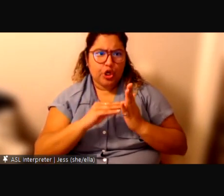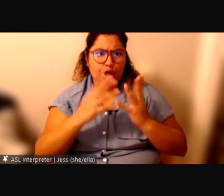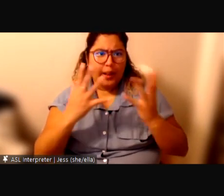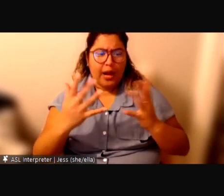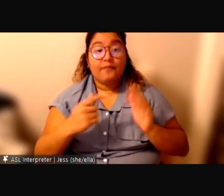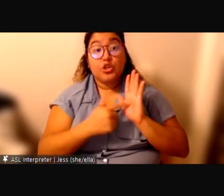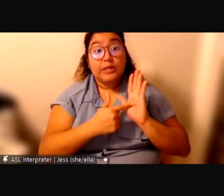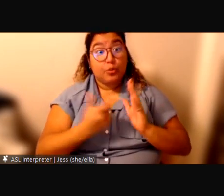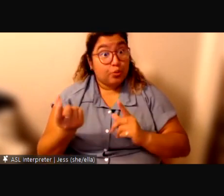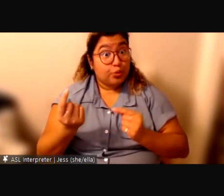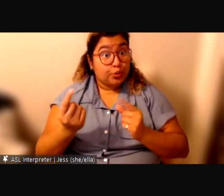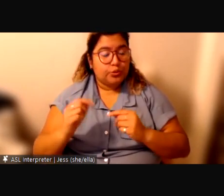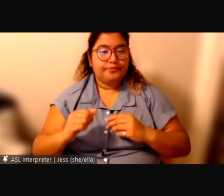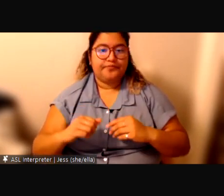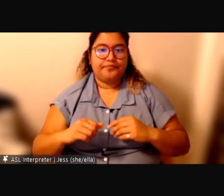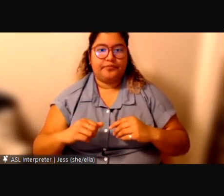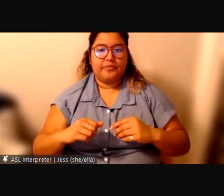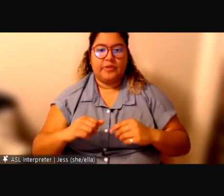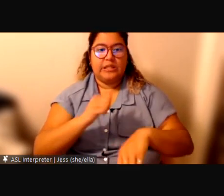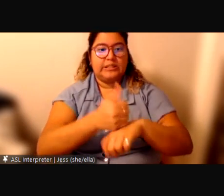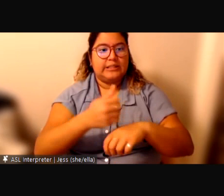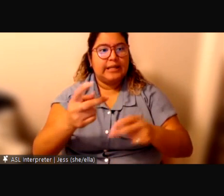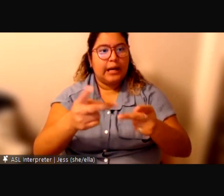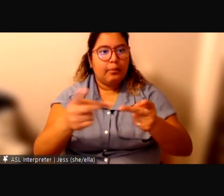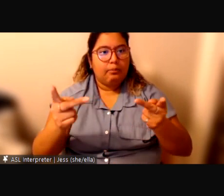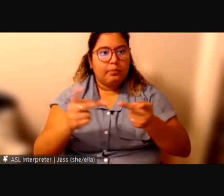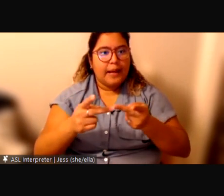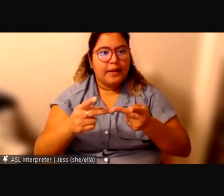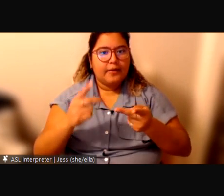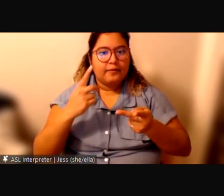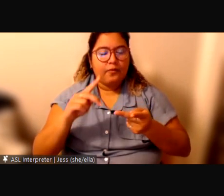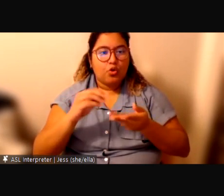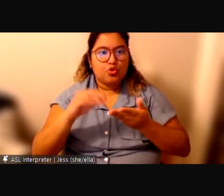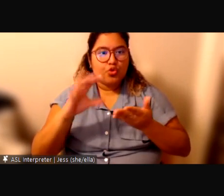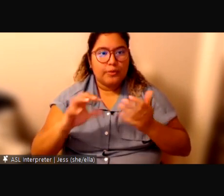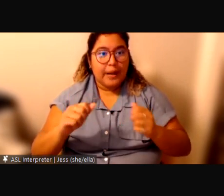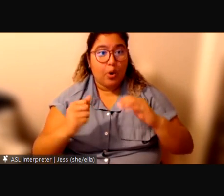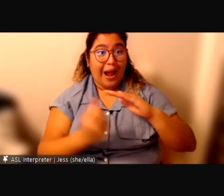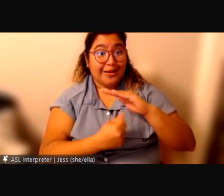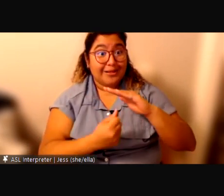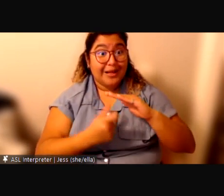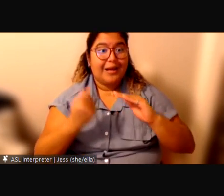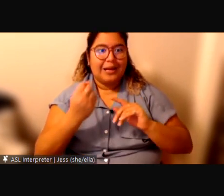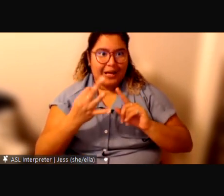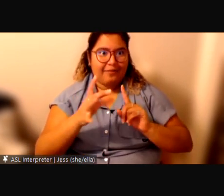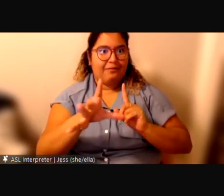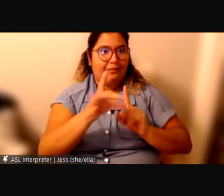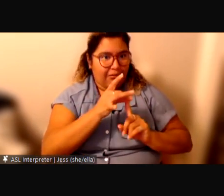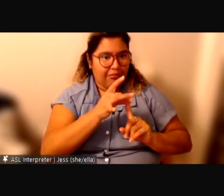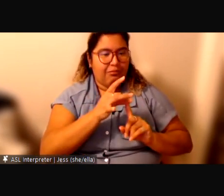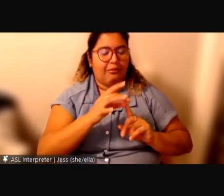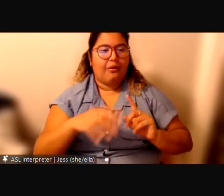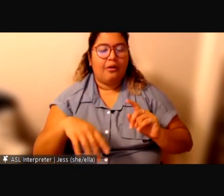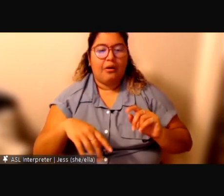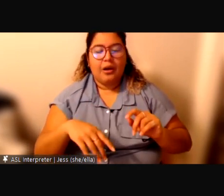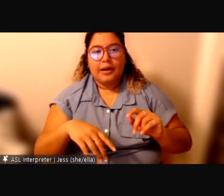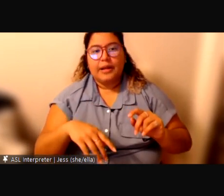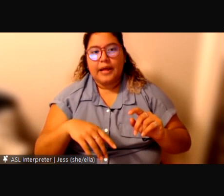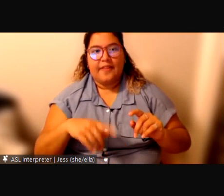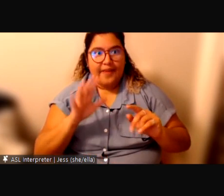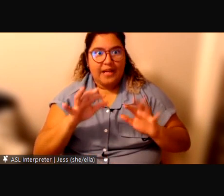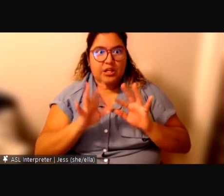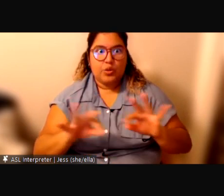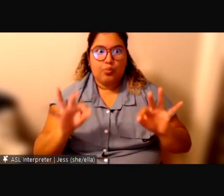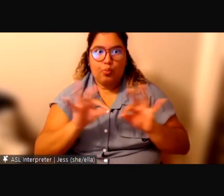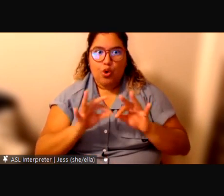like having places for students to isolate if they were to test positive, are going to be potentially important